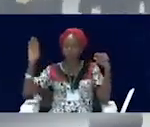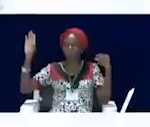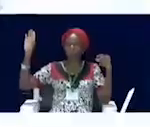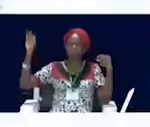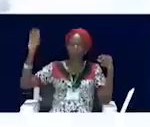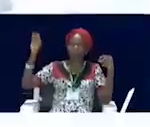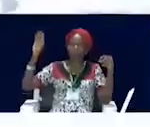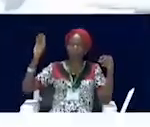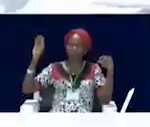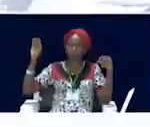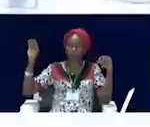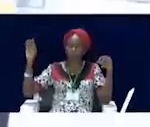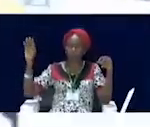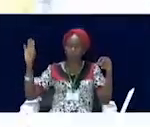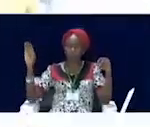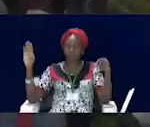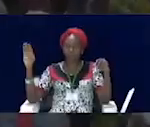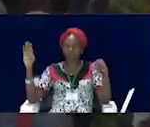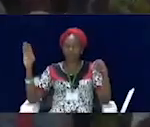14.